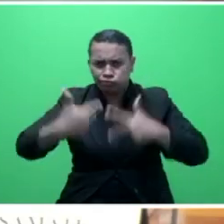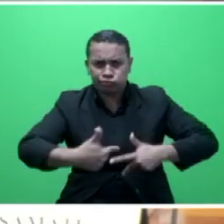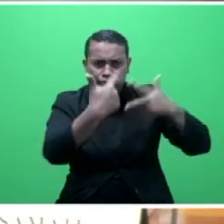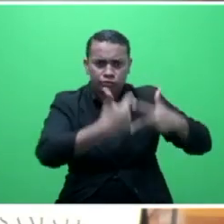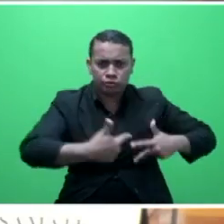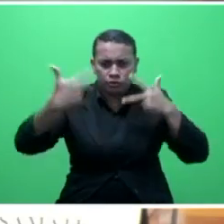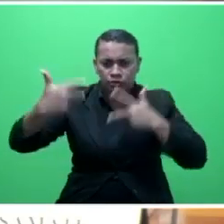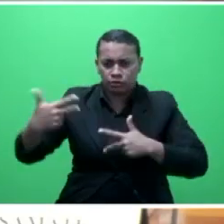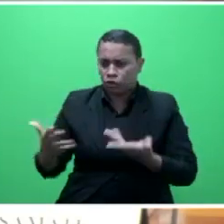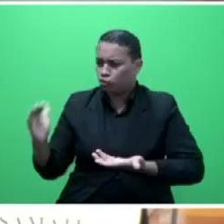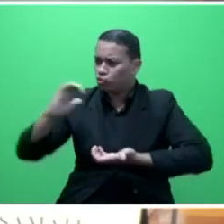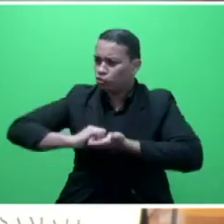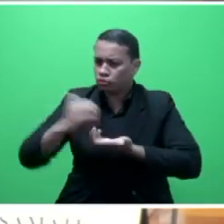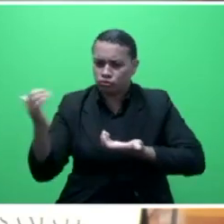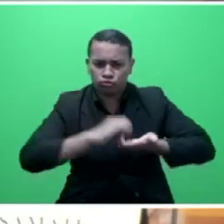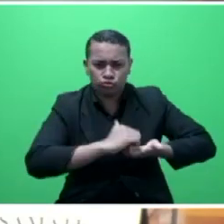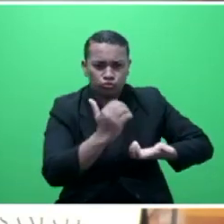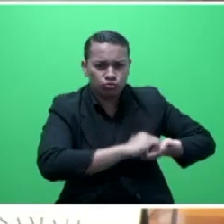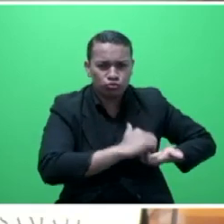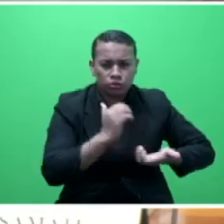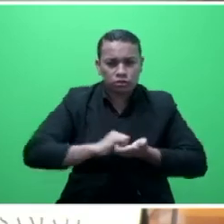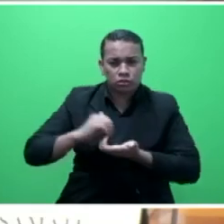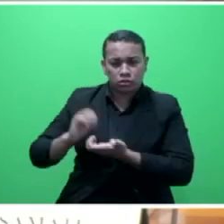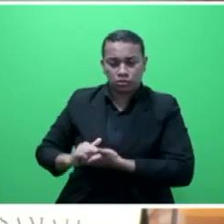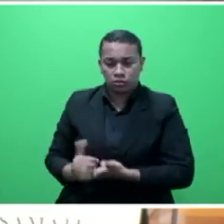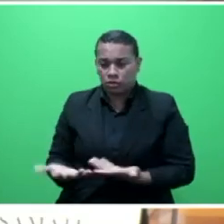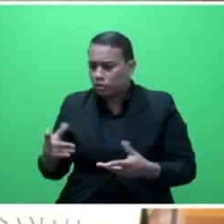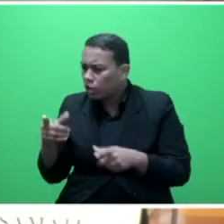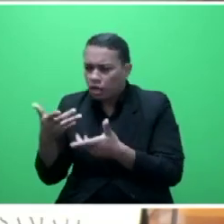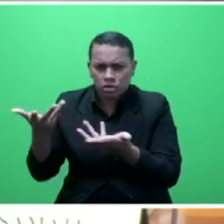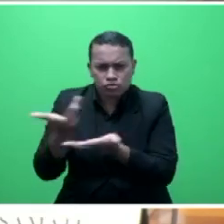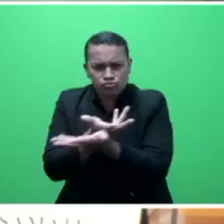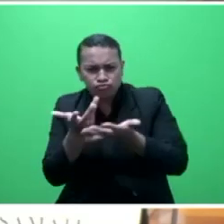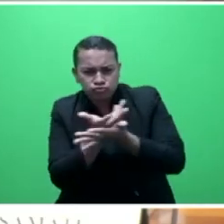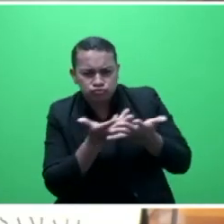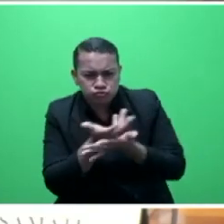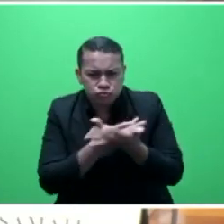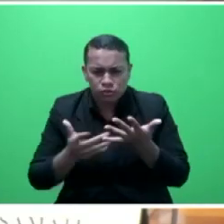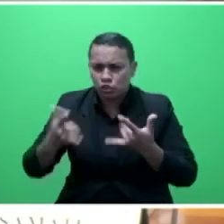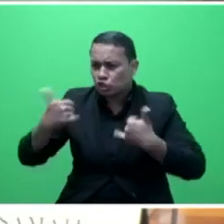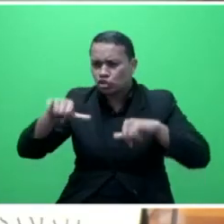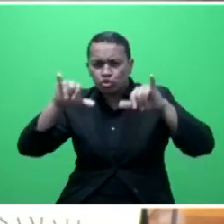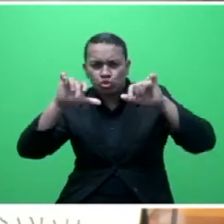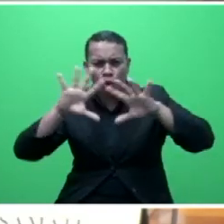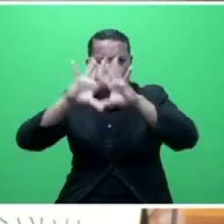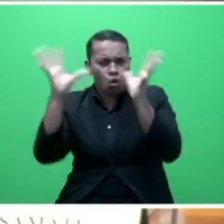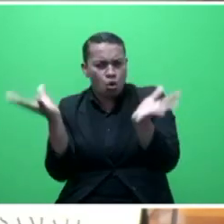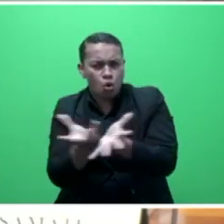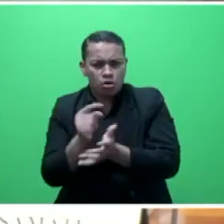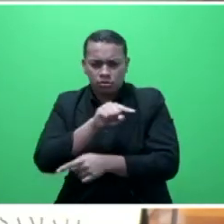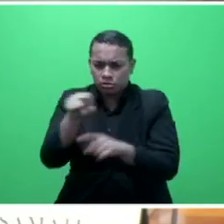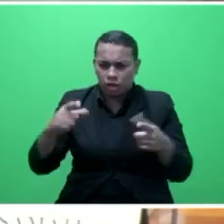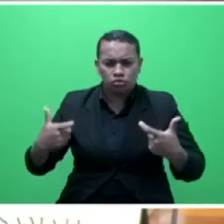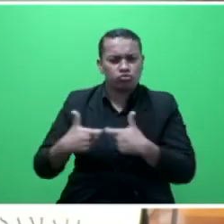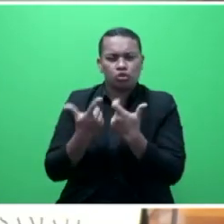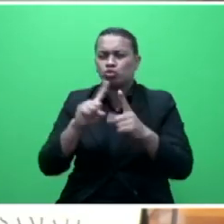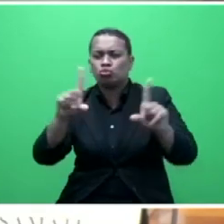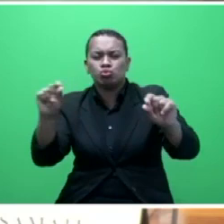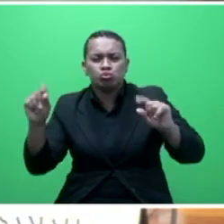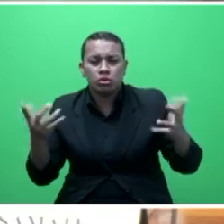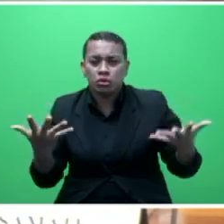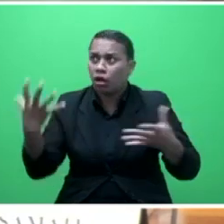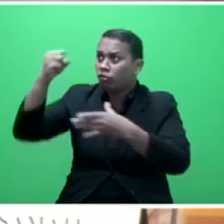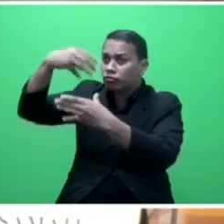coalition to challenge the global financial order to expand access to concessionary funding for the most COVID-vulnerable